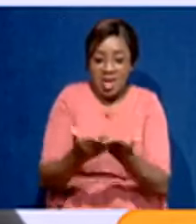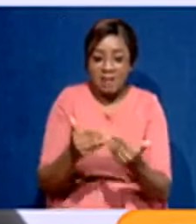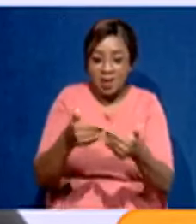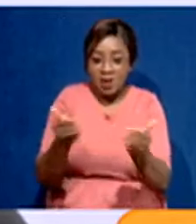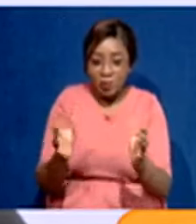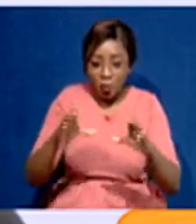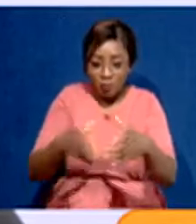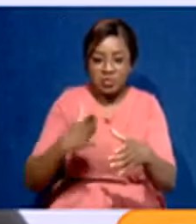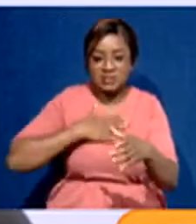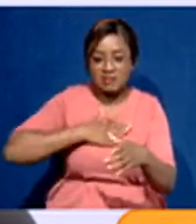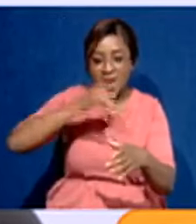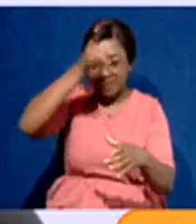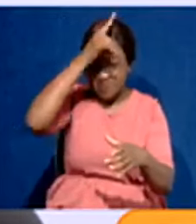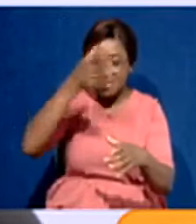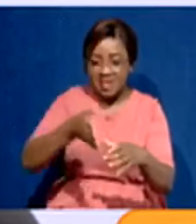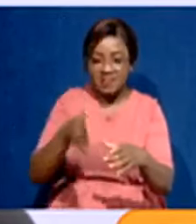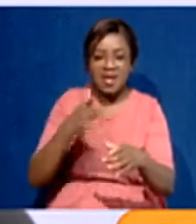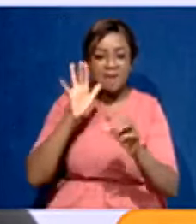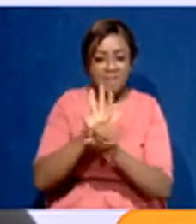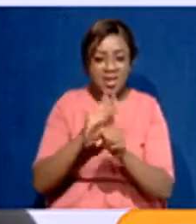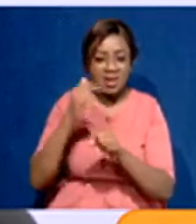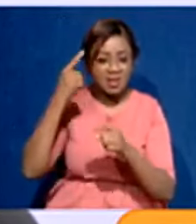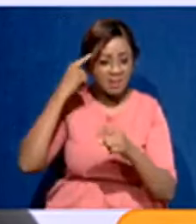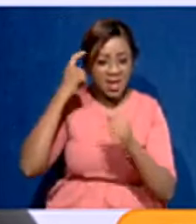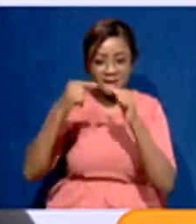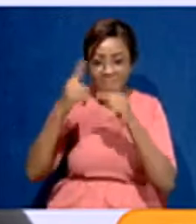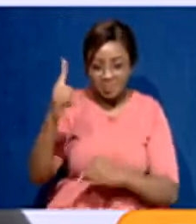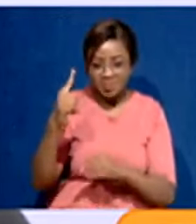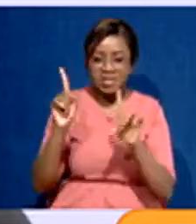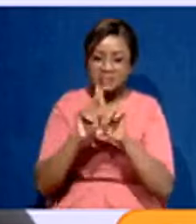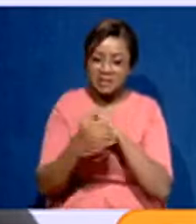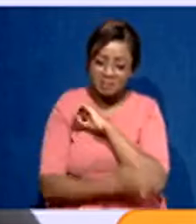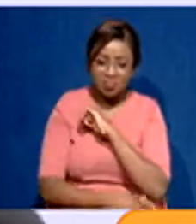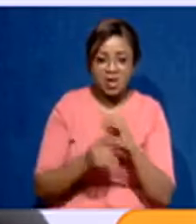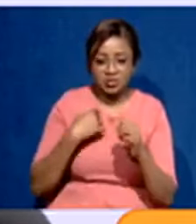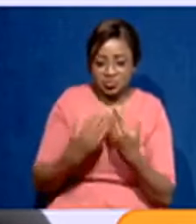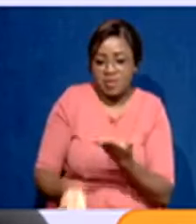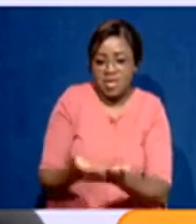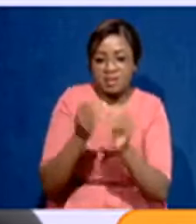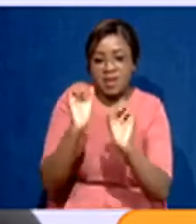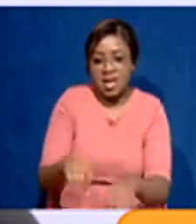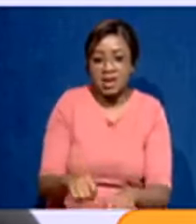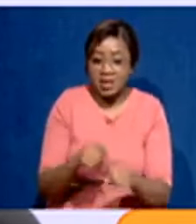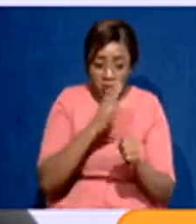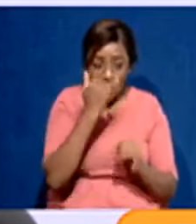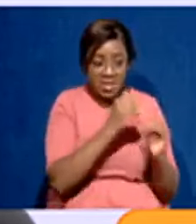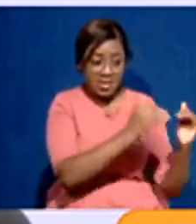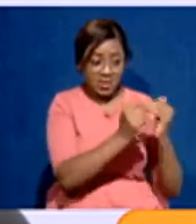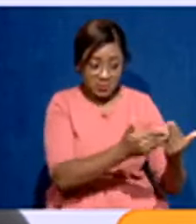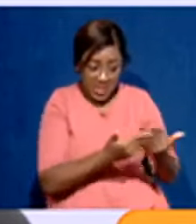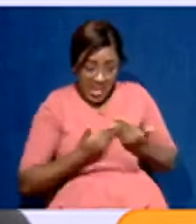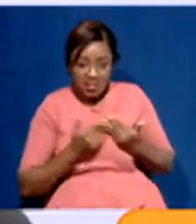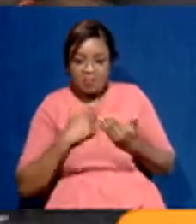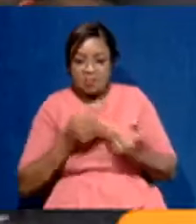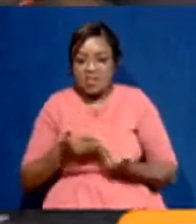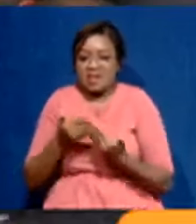Most of them are mentally challenged and they are poor. So as Equity has helped me, I want to show the courage and help